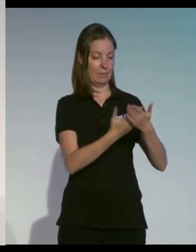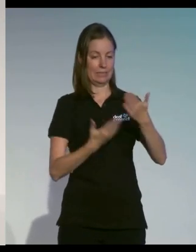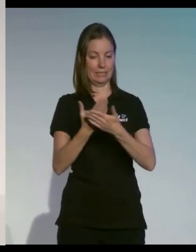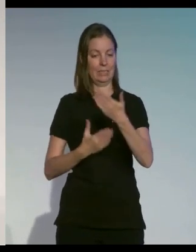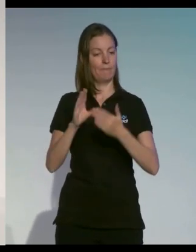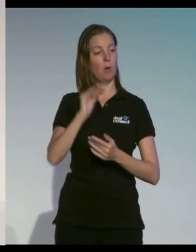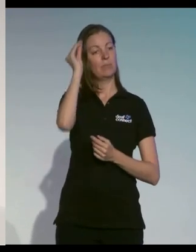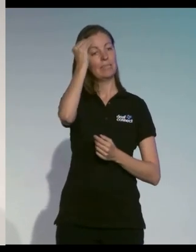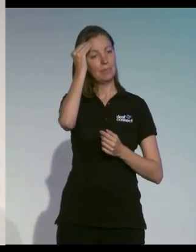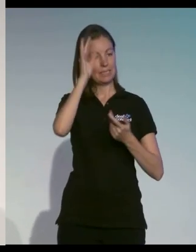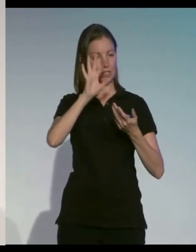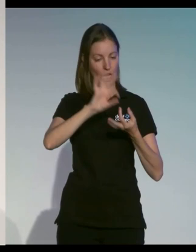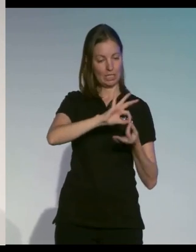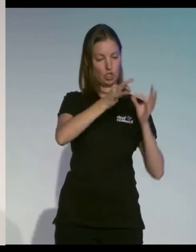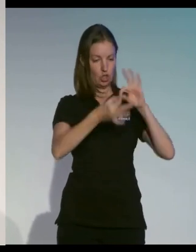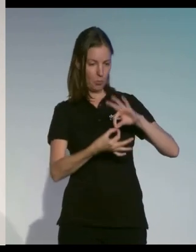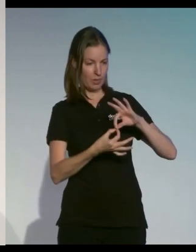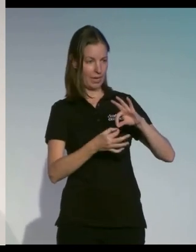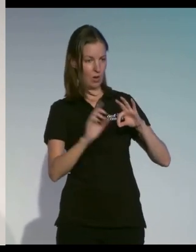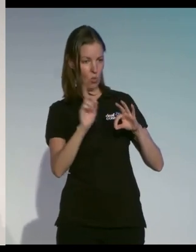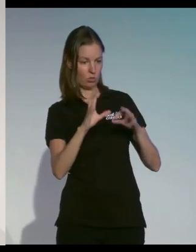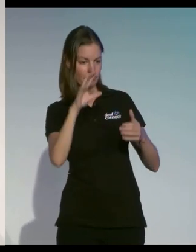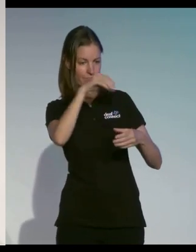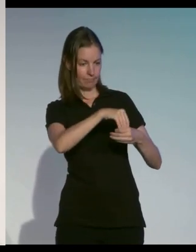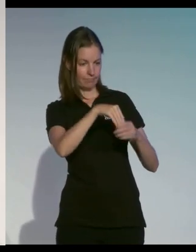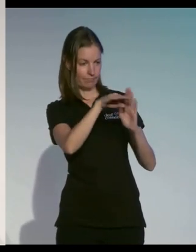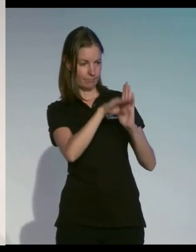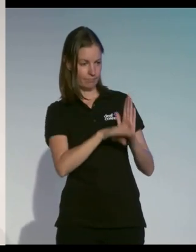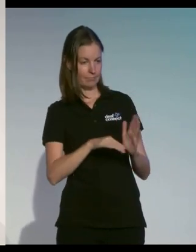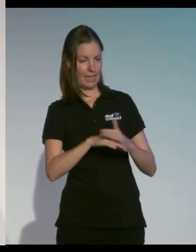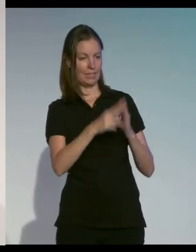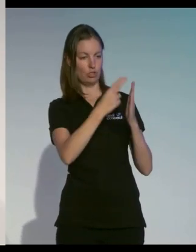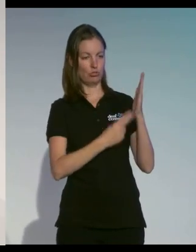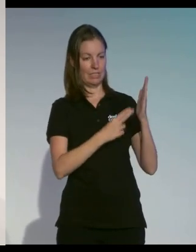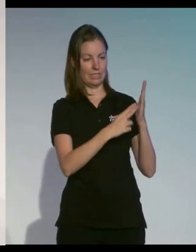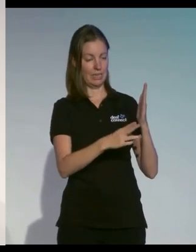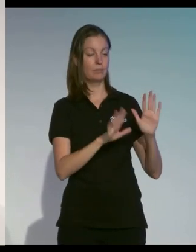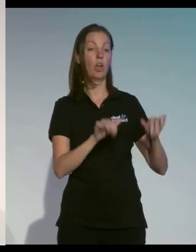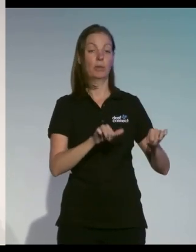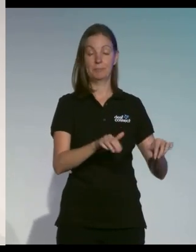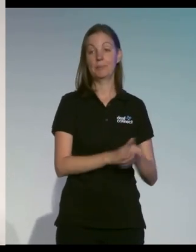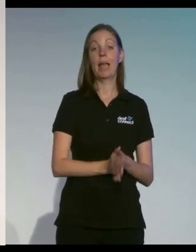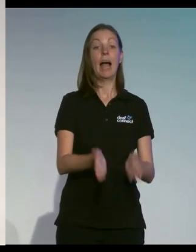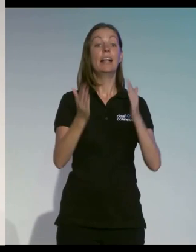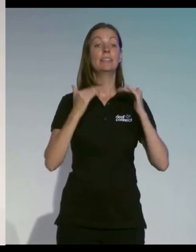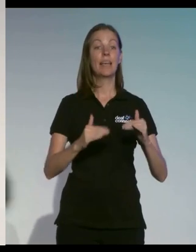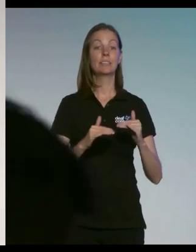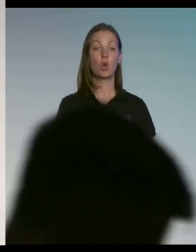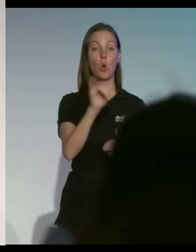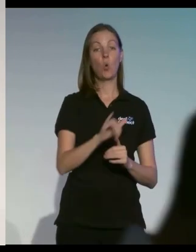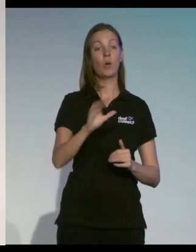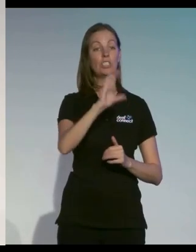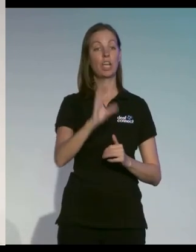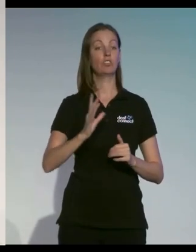interpreting specific provisions of a treaty. All right, I reckon someone's going to get this one right. Which